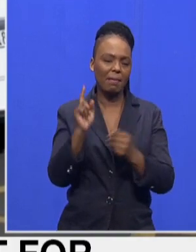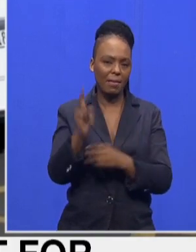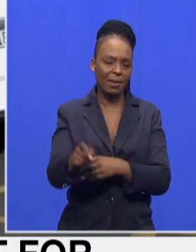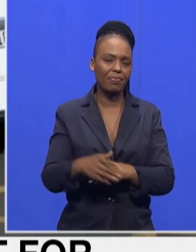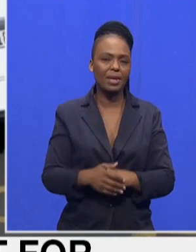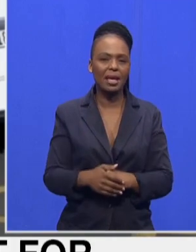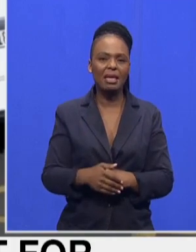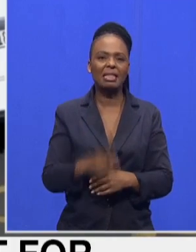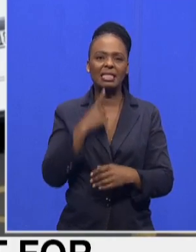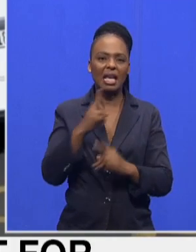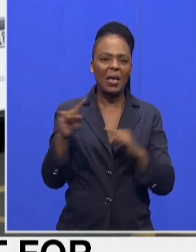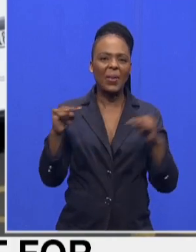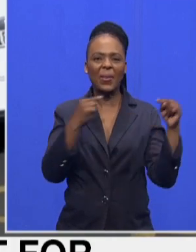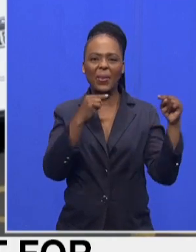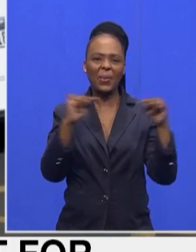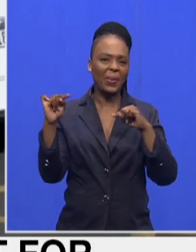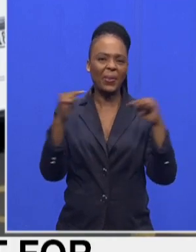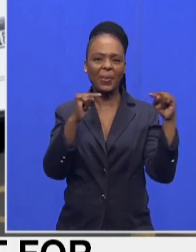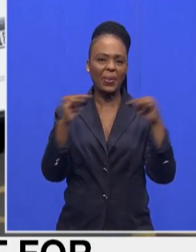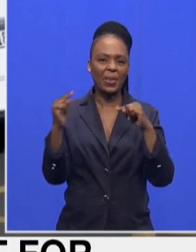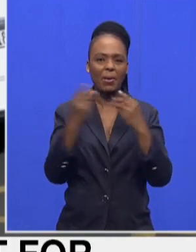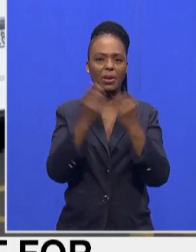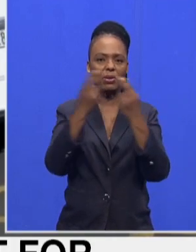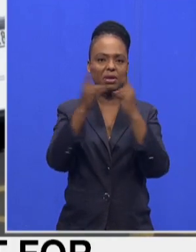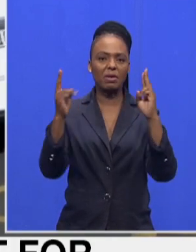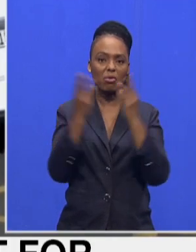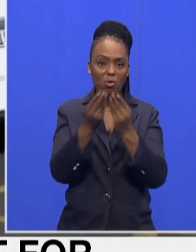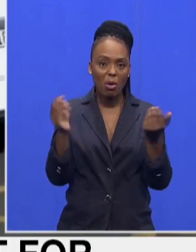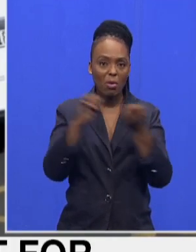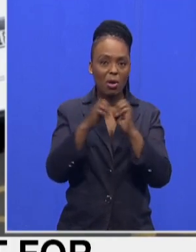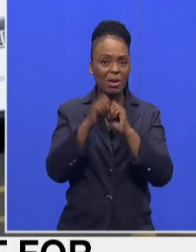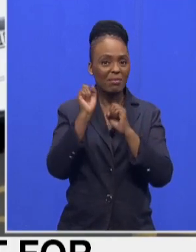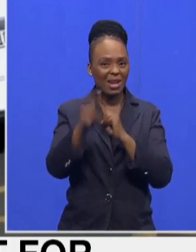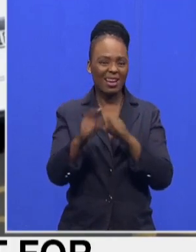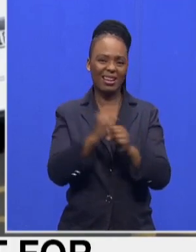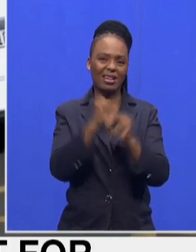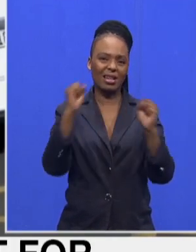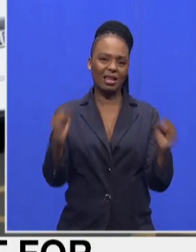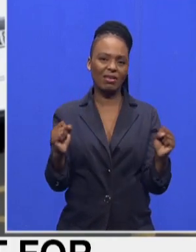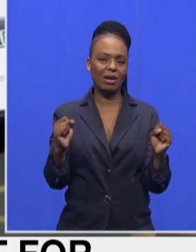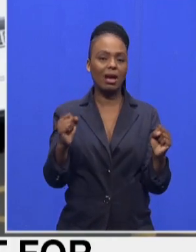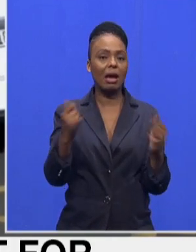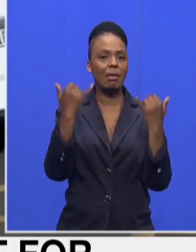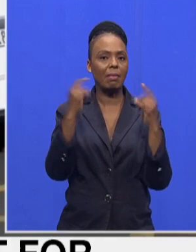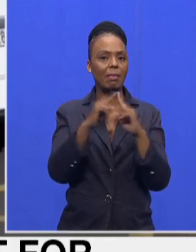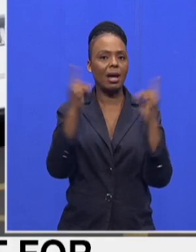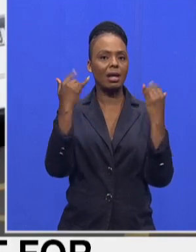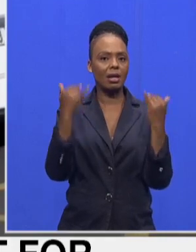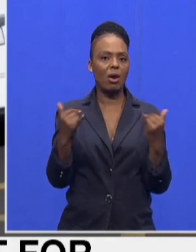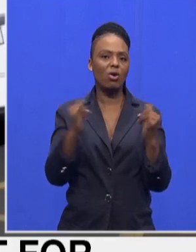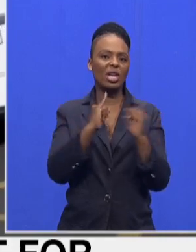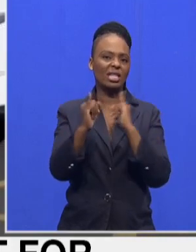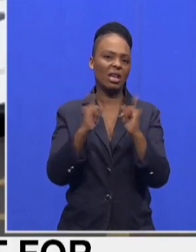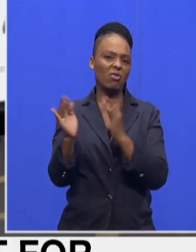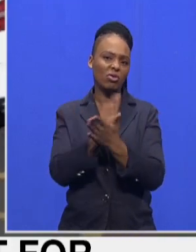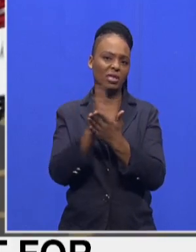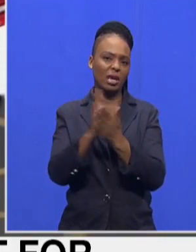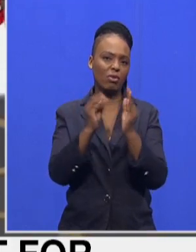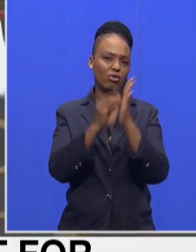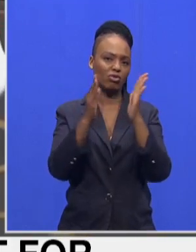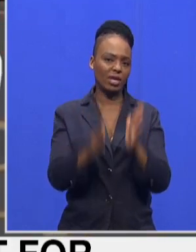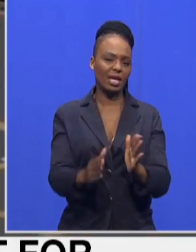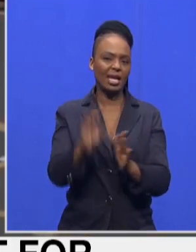university and they have not been able to try and resolve that particular matter. But I will be speaking to some of the student leaders. I'll start with the